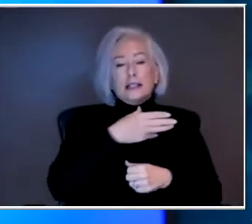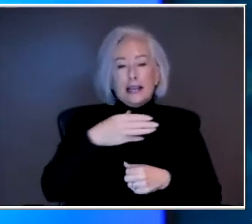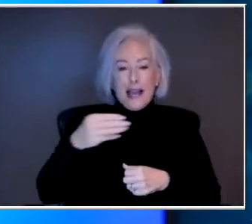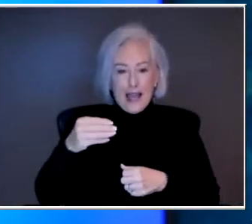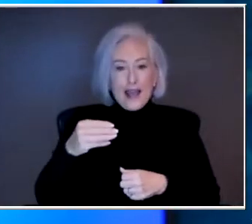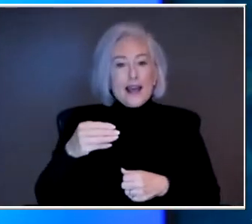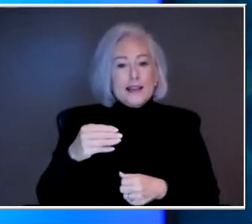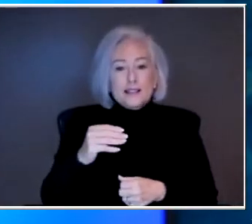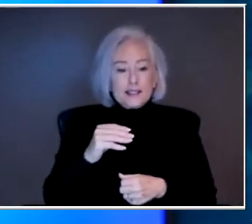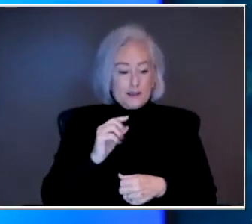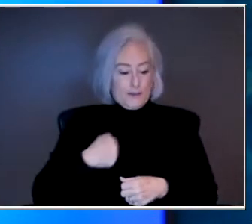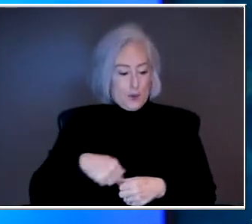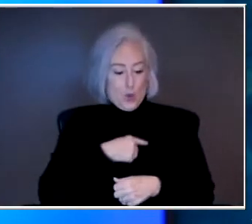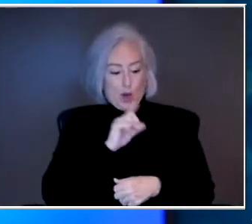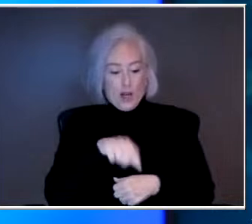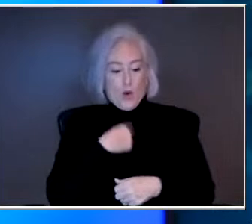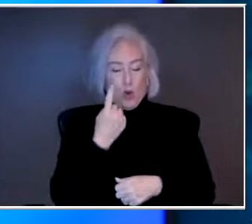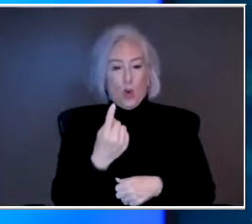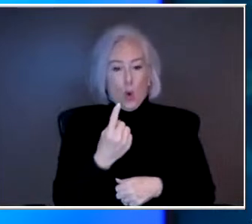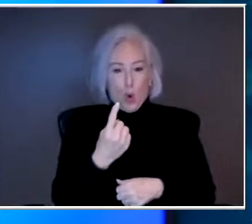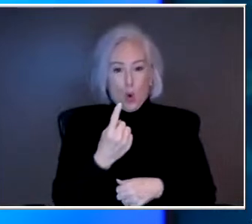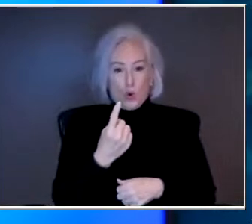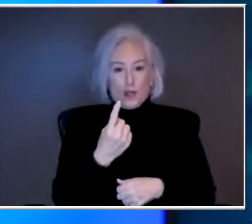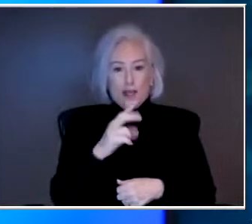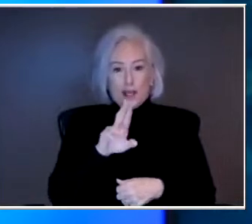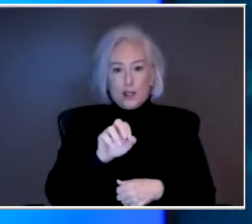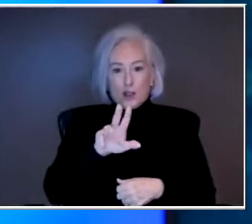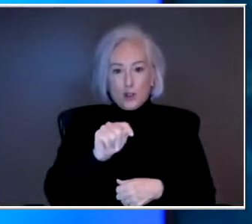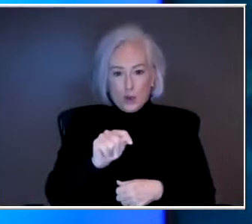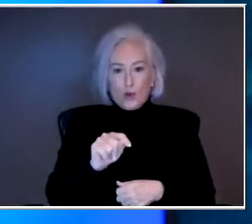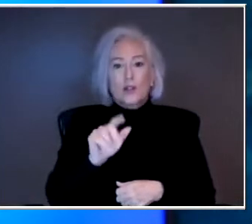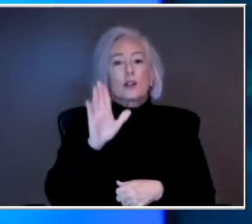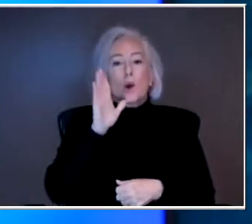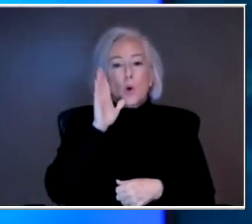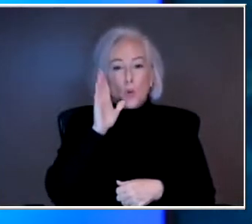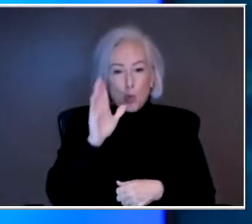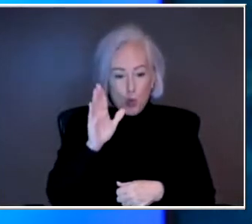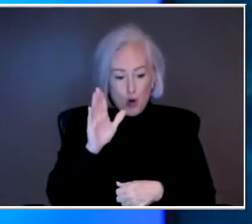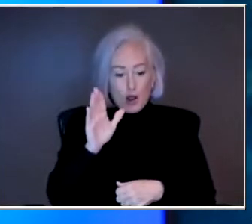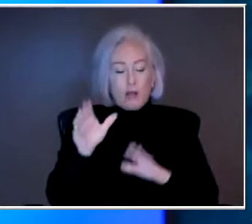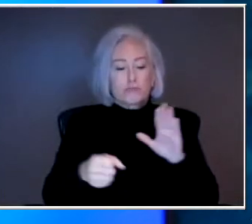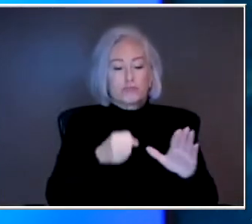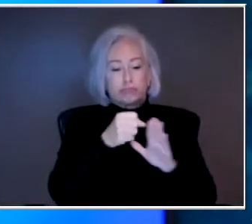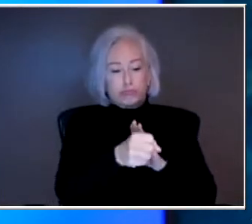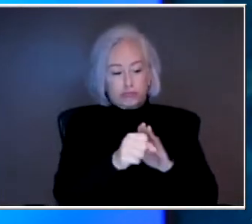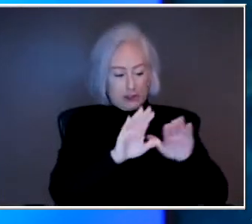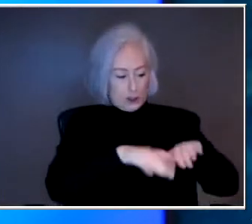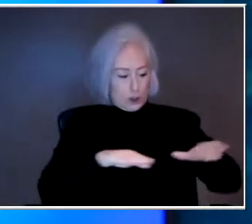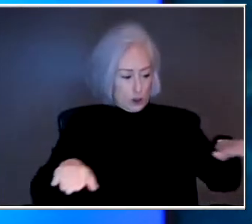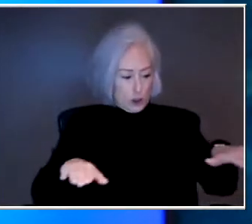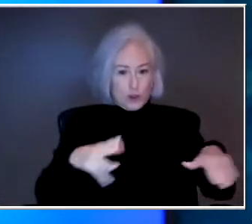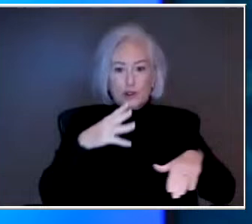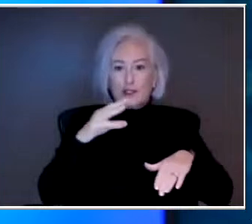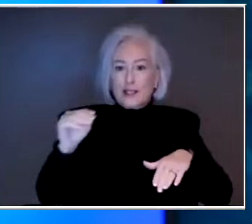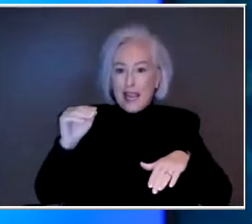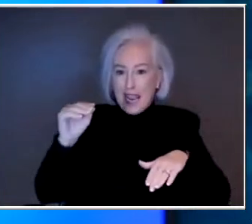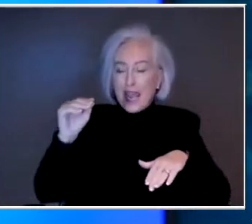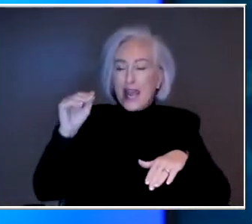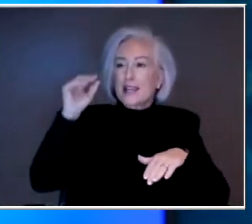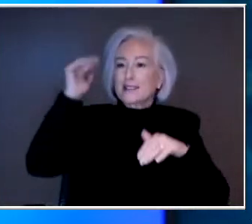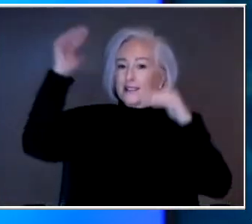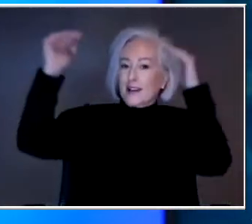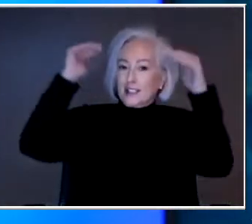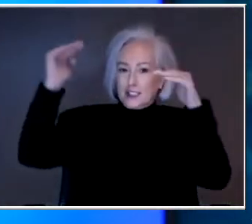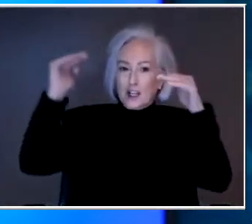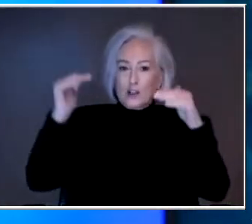only unit in Kansas City that admits both adults and pediatric patients. And it's much more common to have the scald injuries in our pediatric